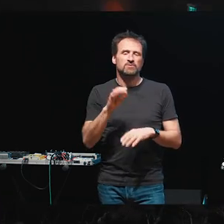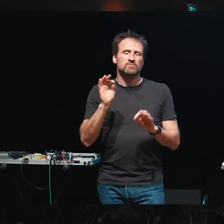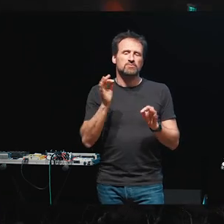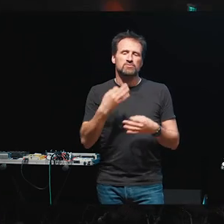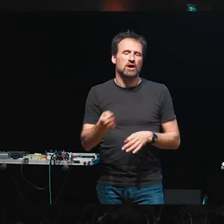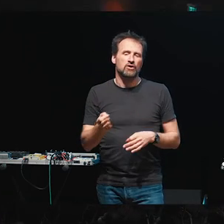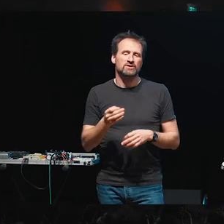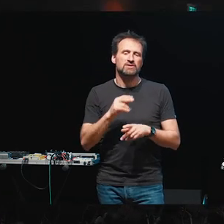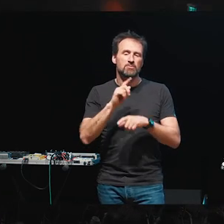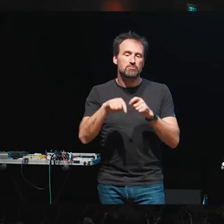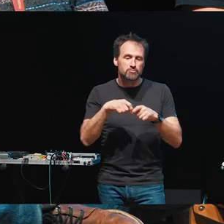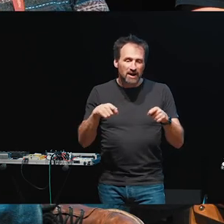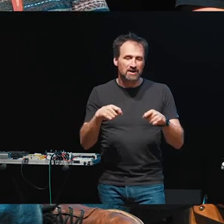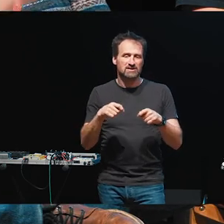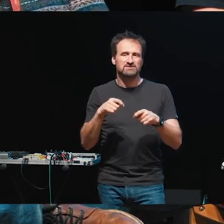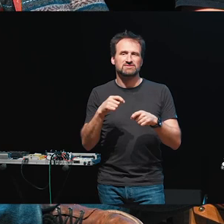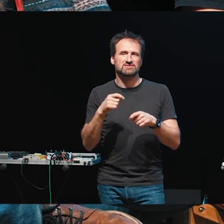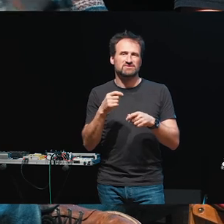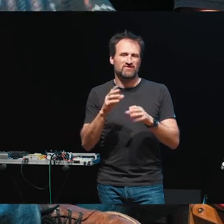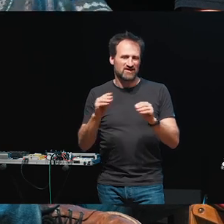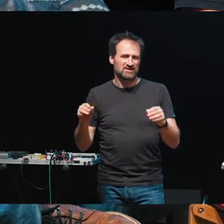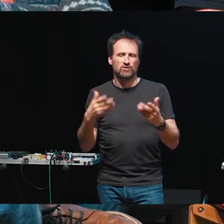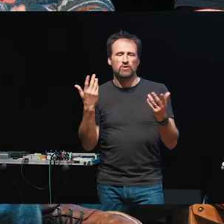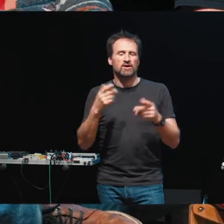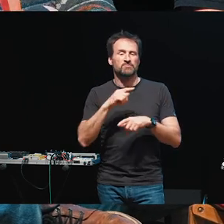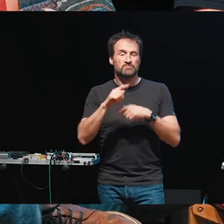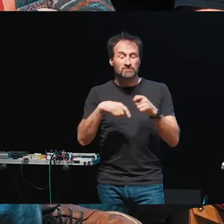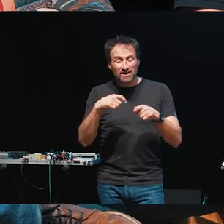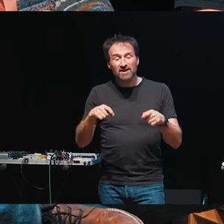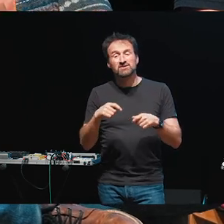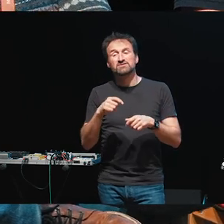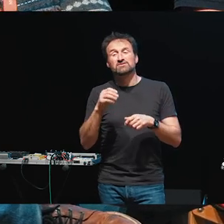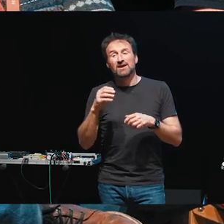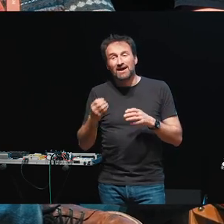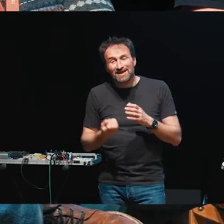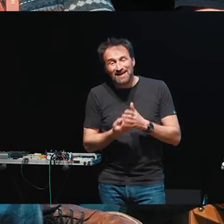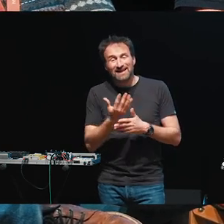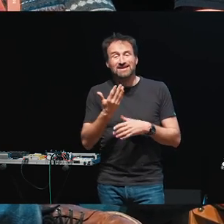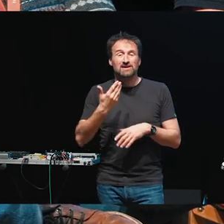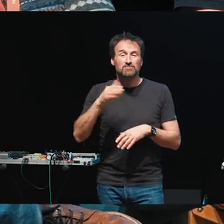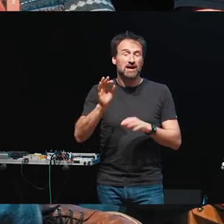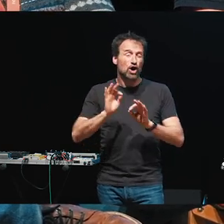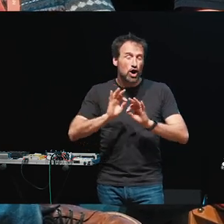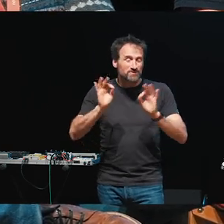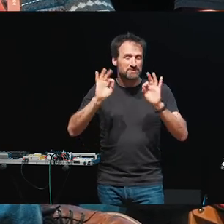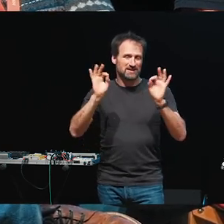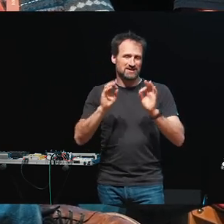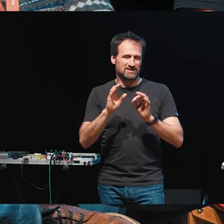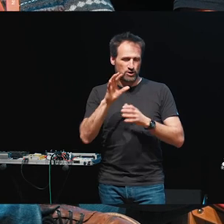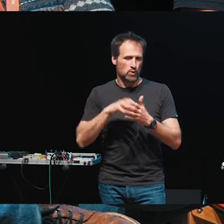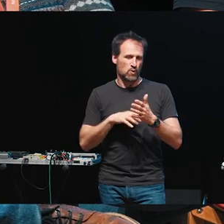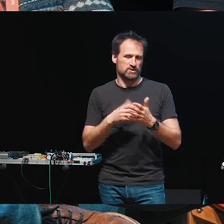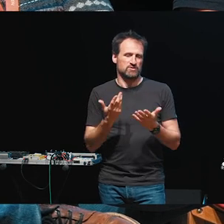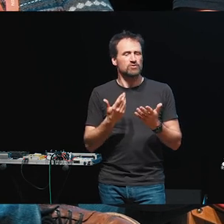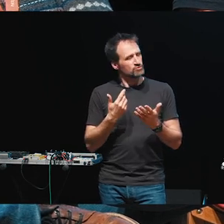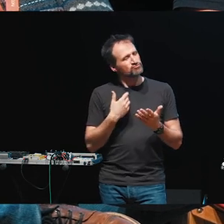you no longer have to use bundlers that much, or bundler can generate more optimized code at runtime. So it was great,